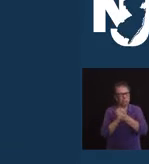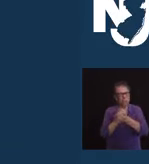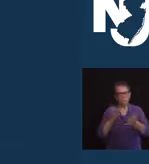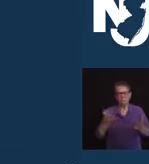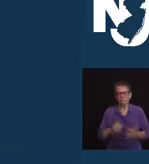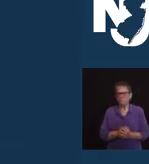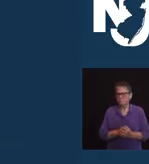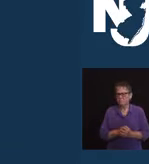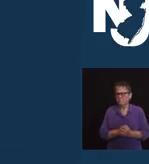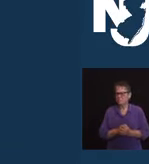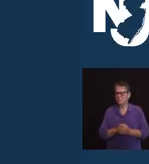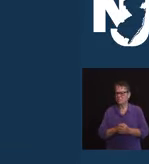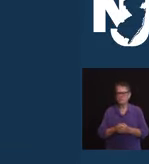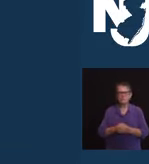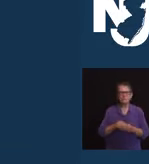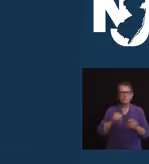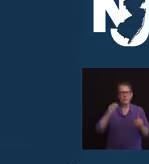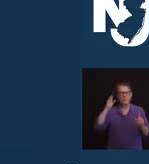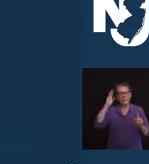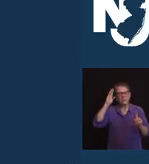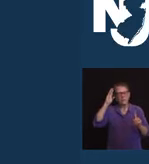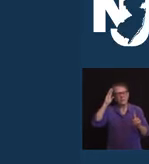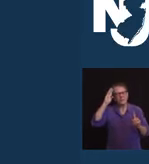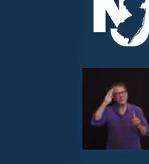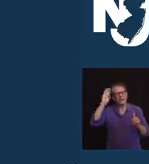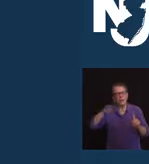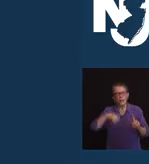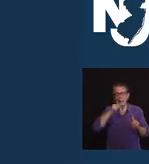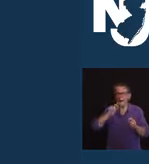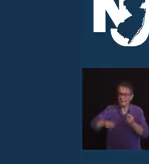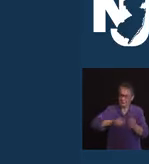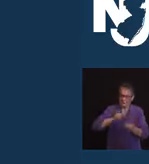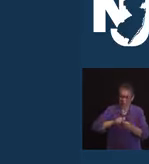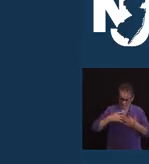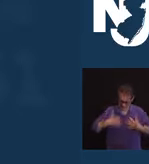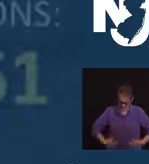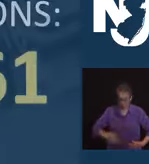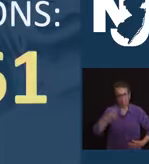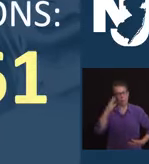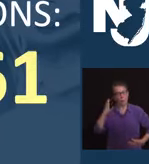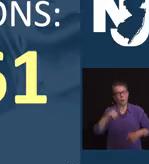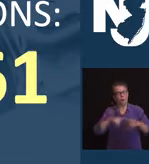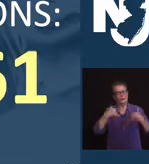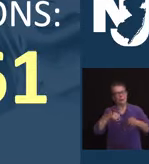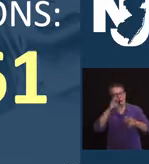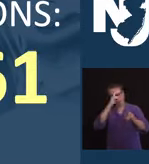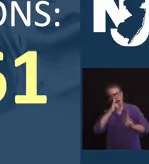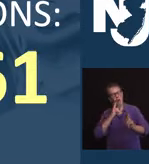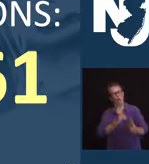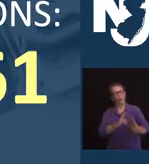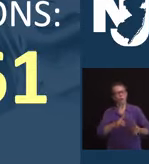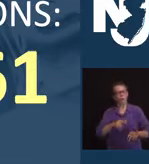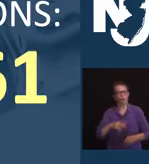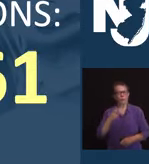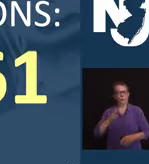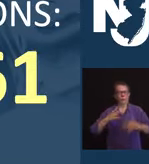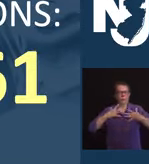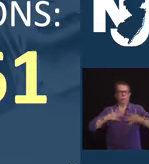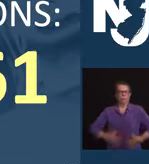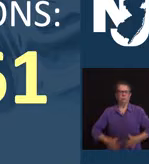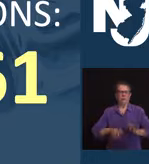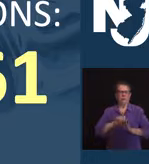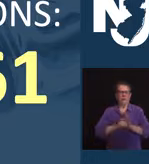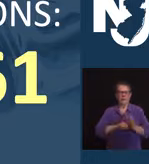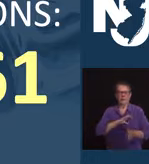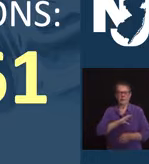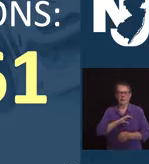you. Next, let's dive into today's vaccination numbers. We have crossed another milestone with our